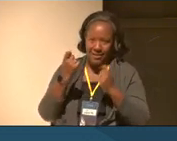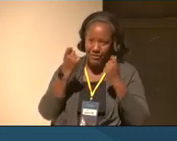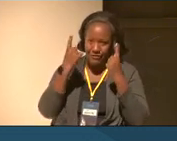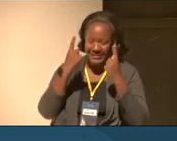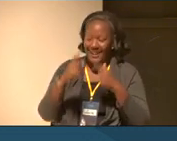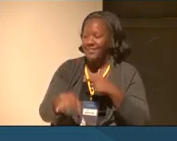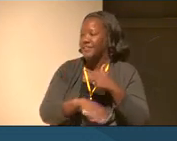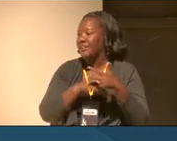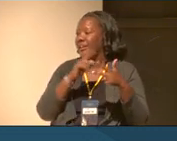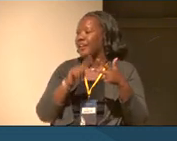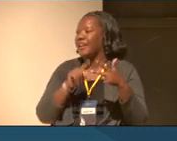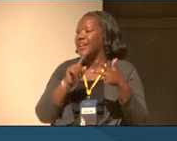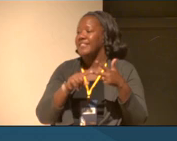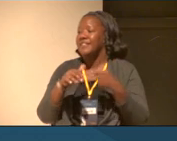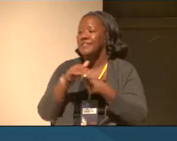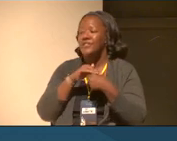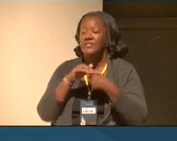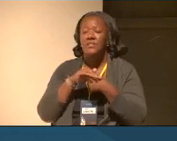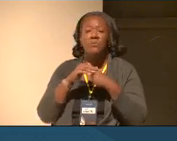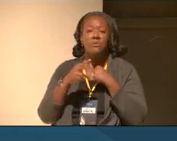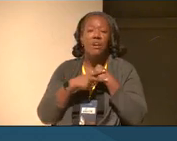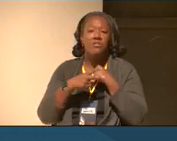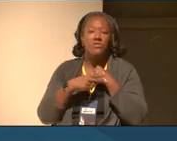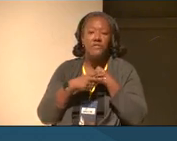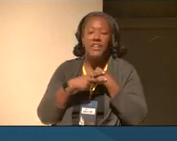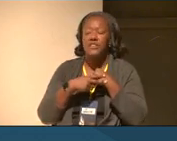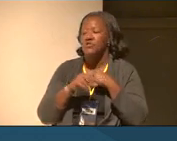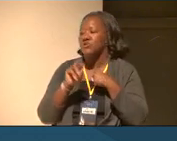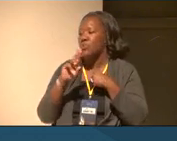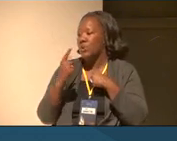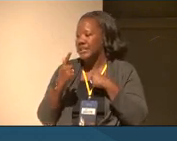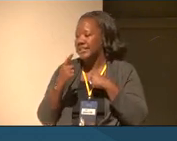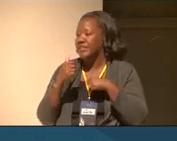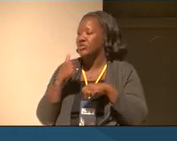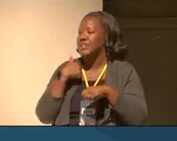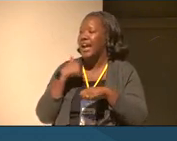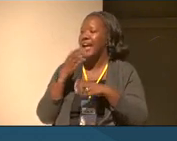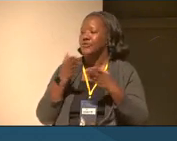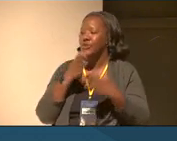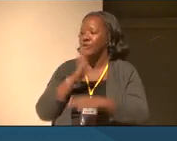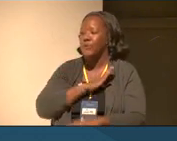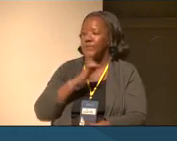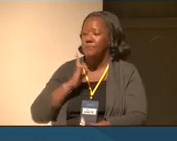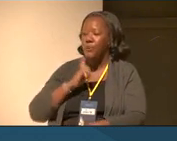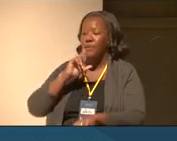working, there are conservation organizations. I happen to be on the board of the Nature Conservancy, and they have